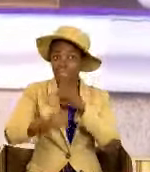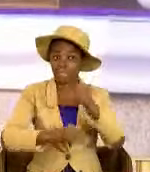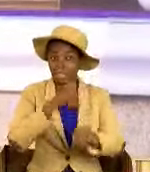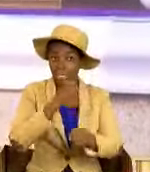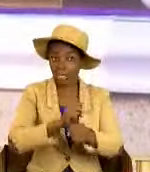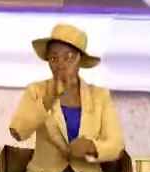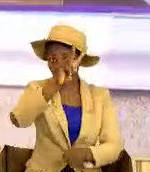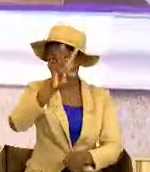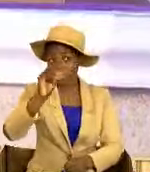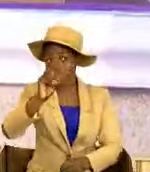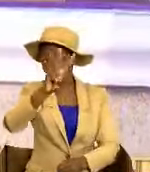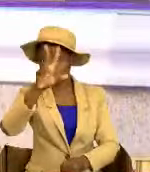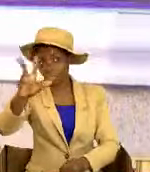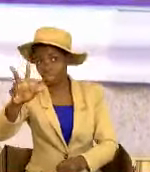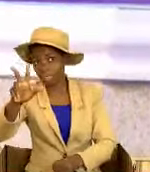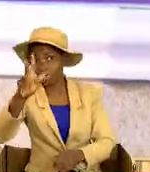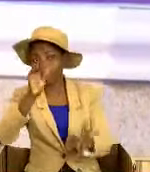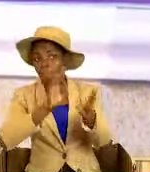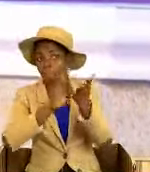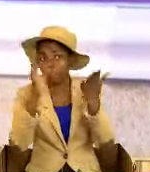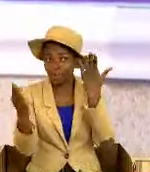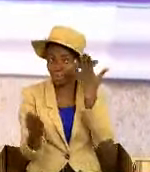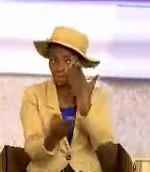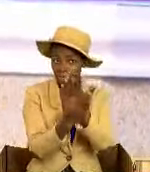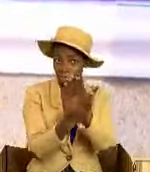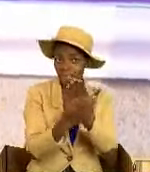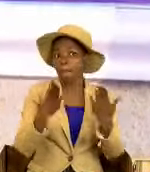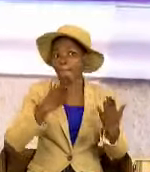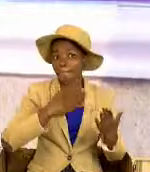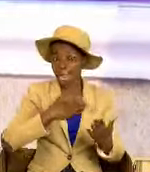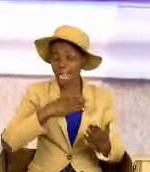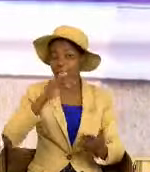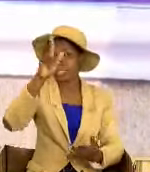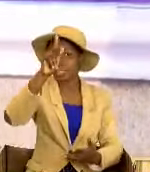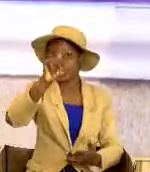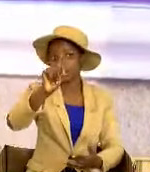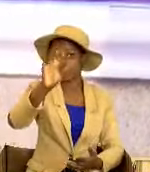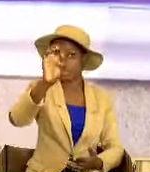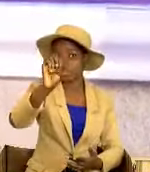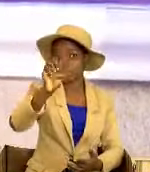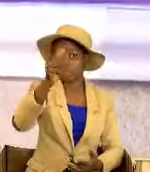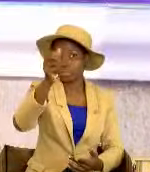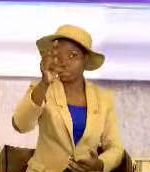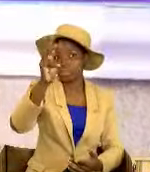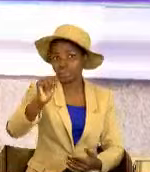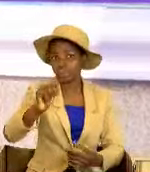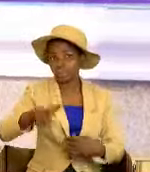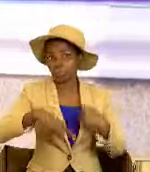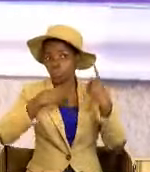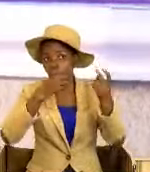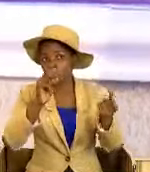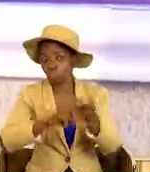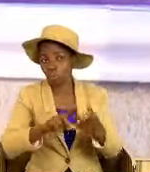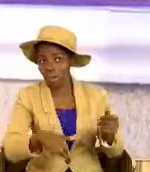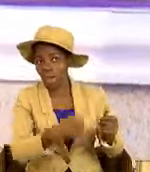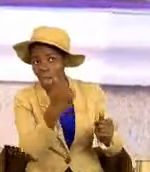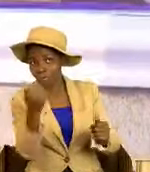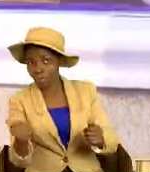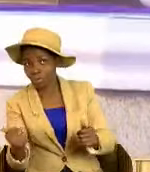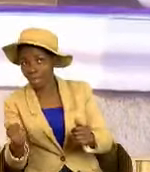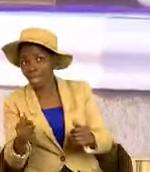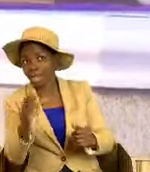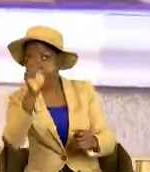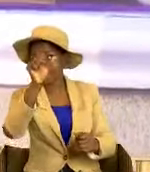2023 February my team go to another semi-final I ran quickly to this Mon and I said if God can